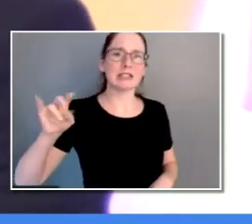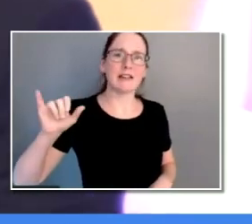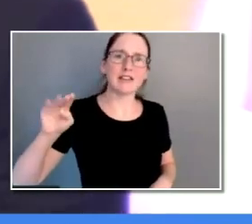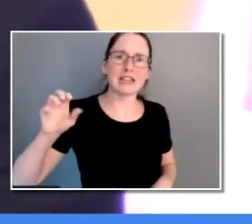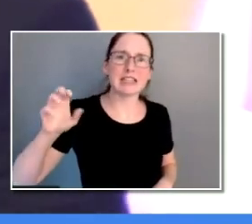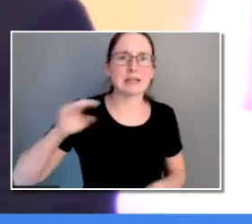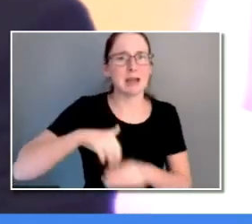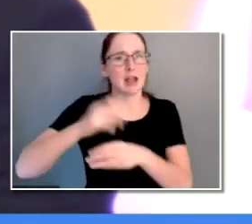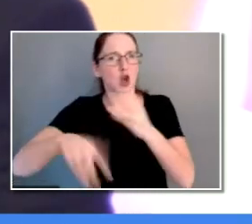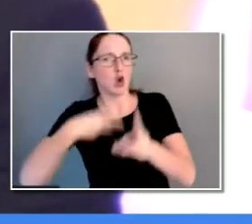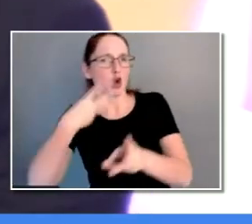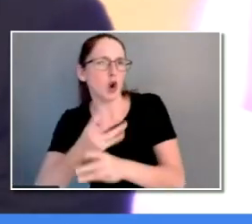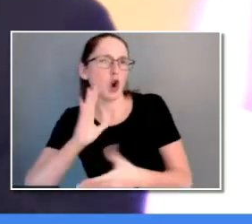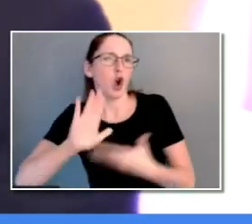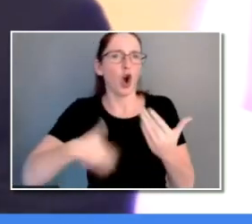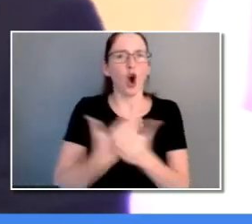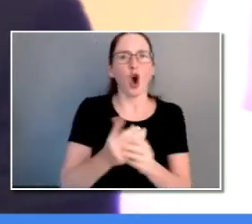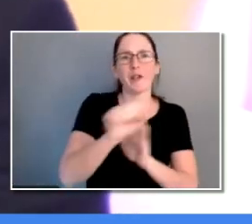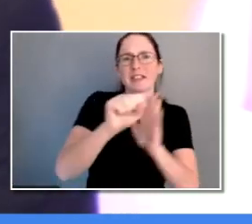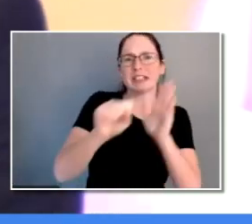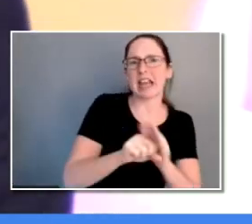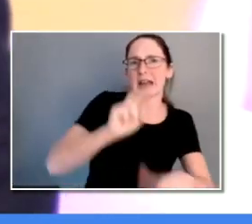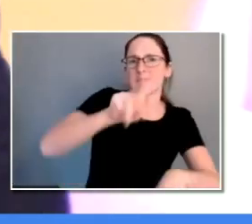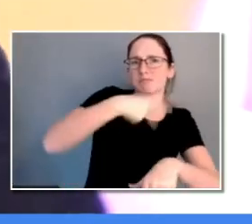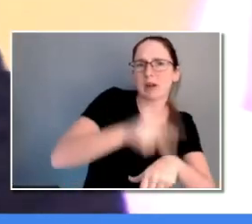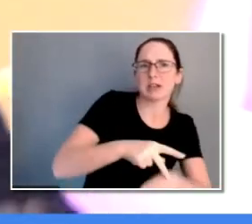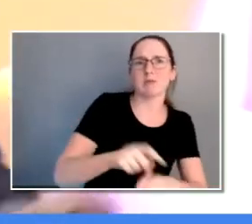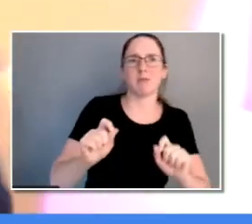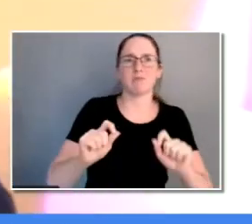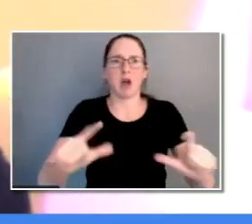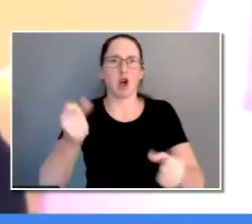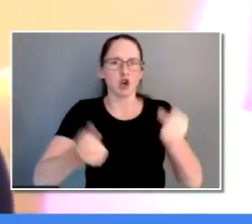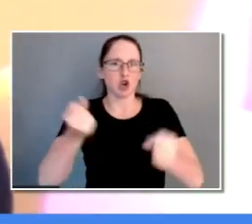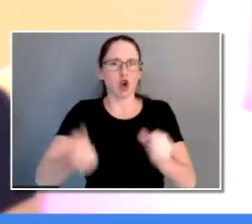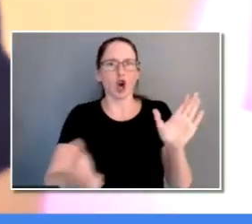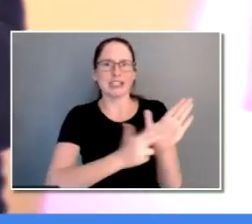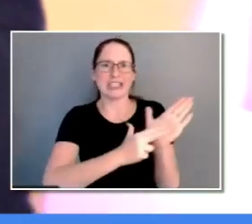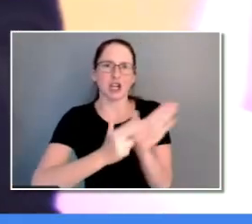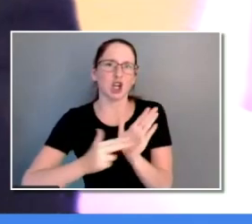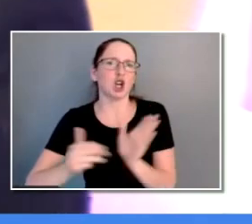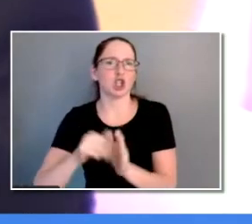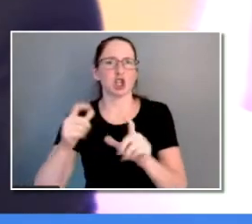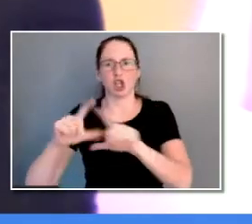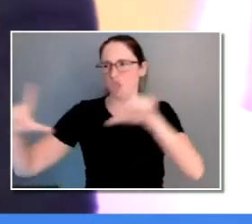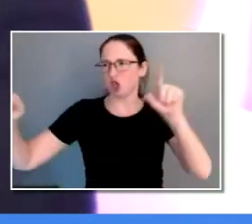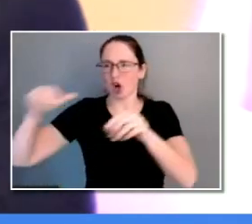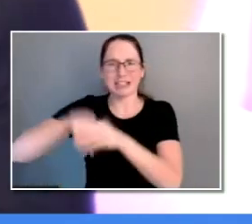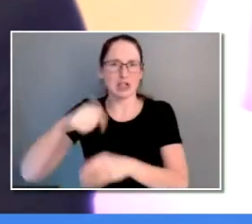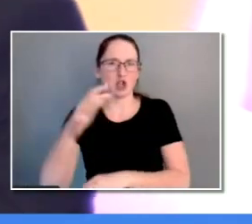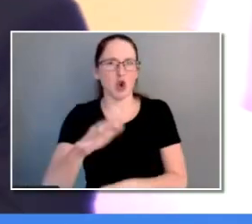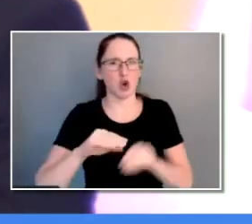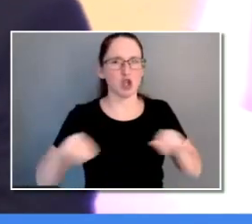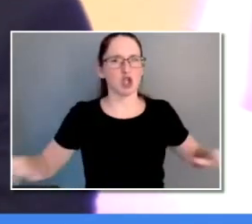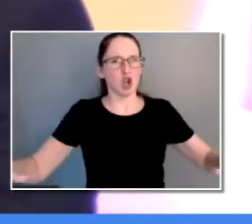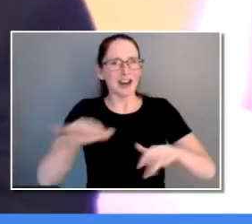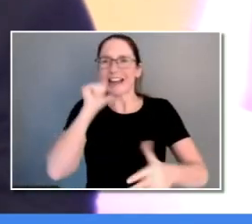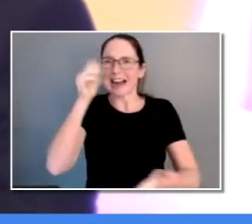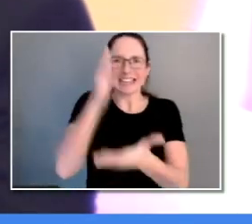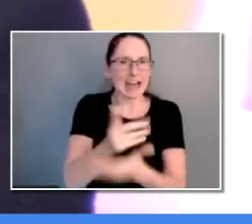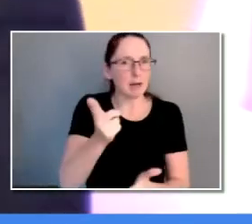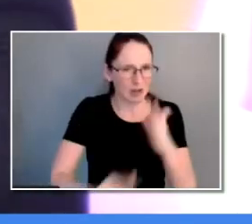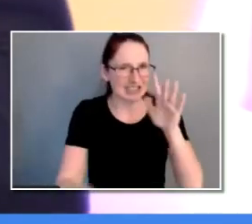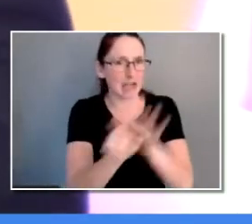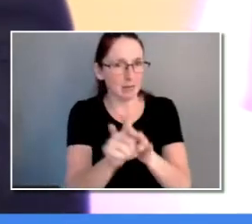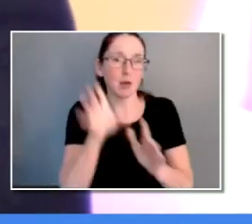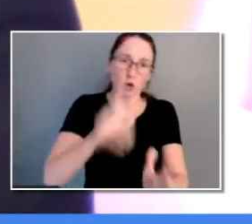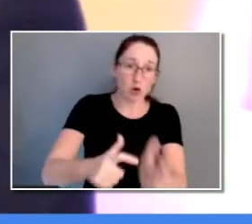principles and bumper stickers and signs in your yard, all of those things are not going to stop what is coming. It is going to